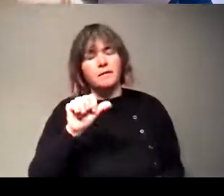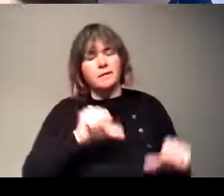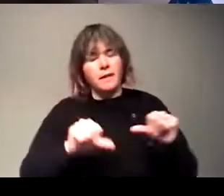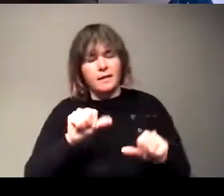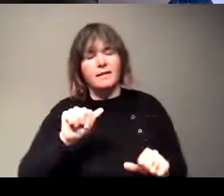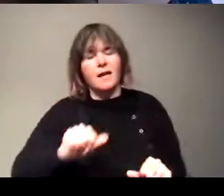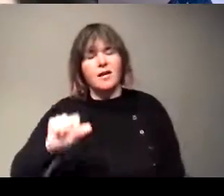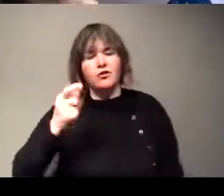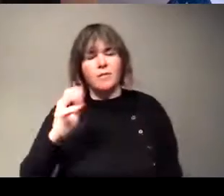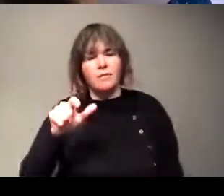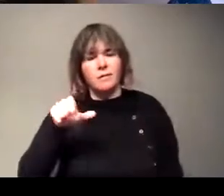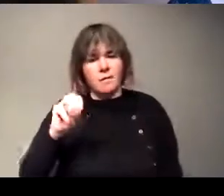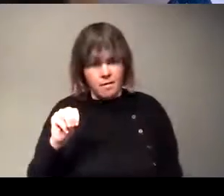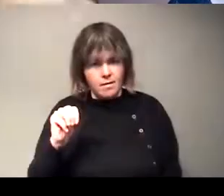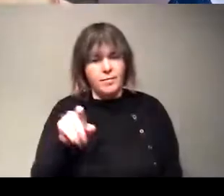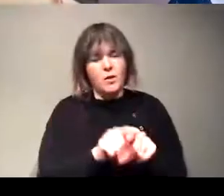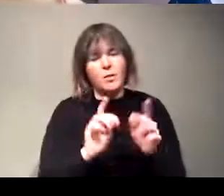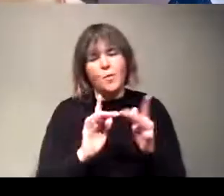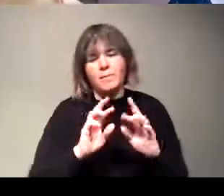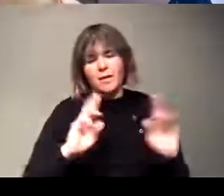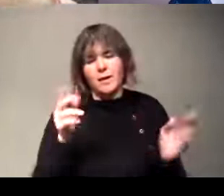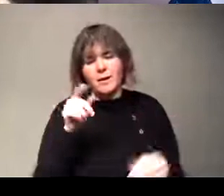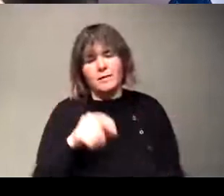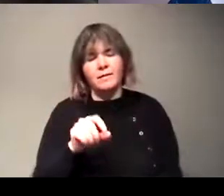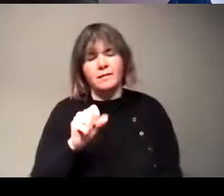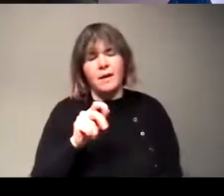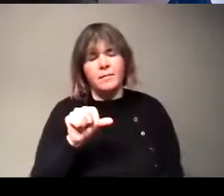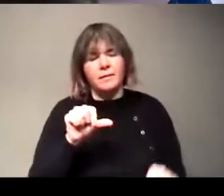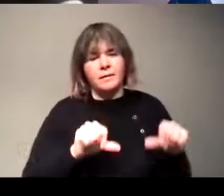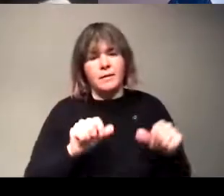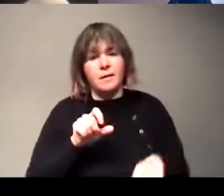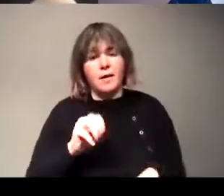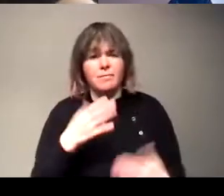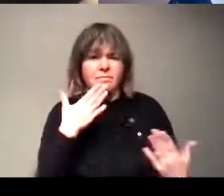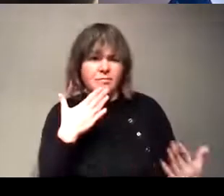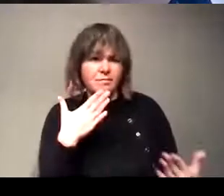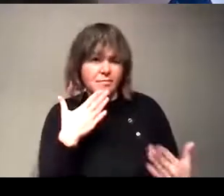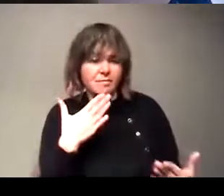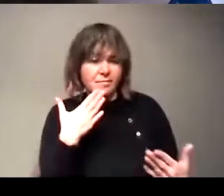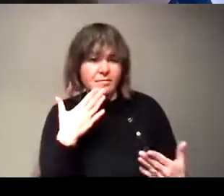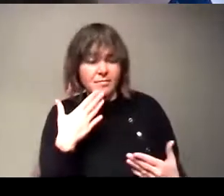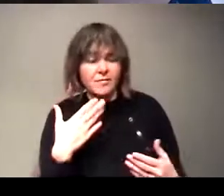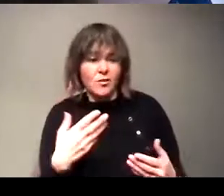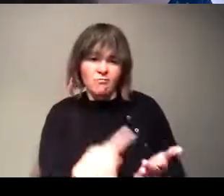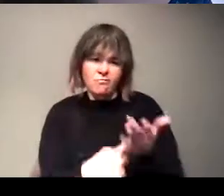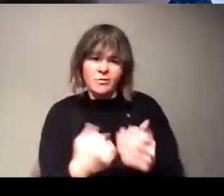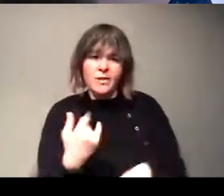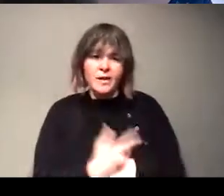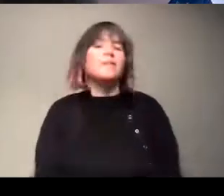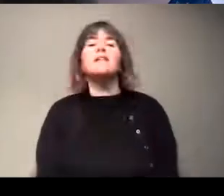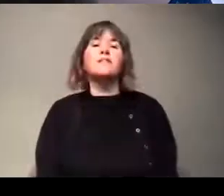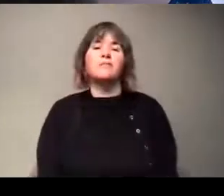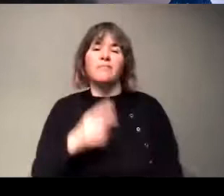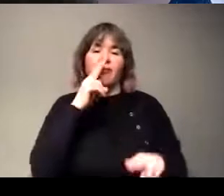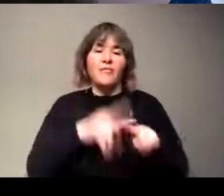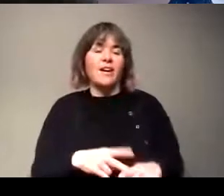skypeascientist@gmail.com. Also, our website is skypeascientist.com. Thank you all for covering this for us. This was super fun,